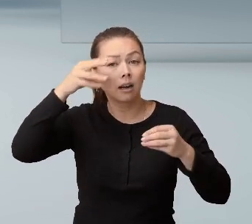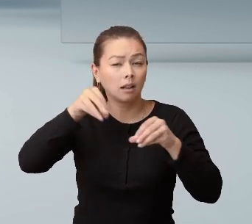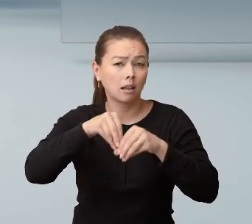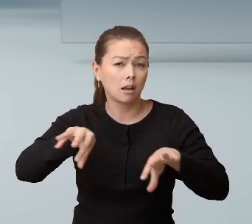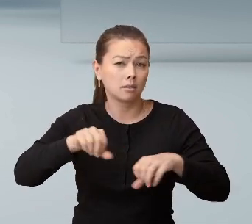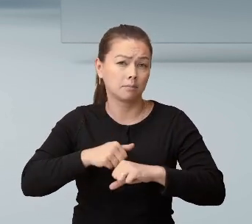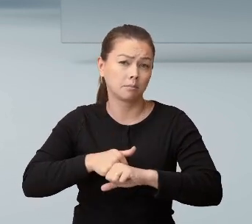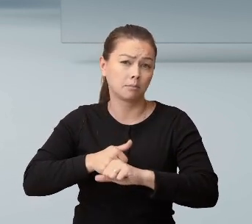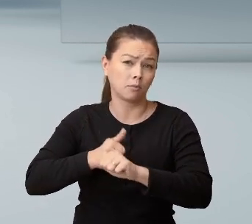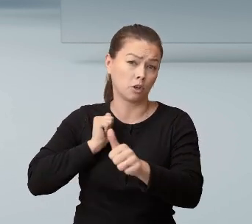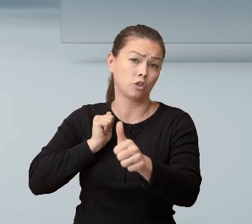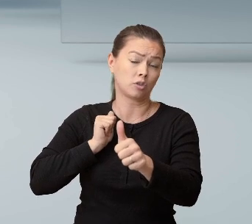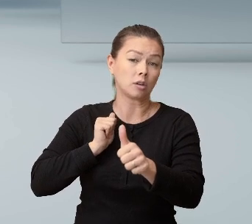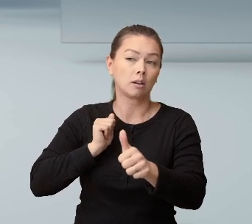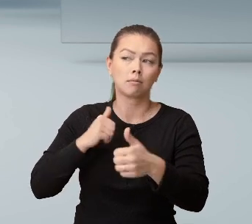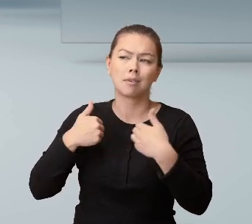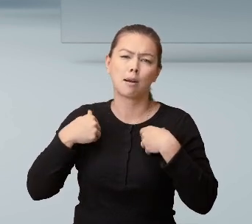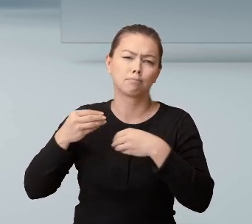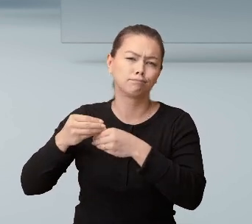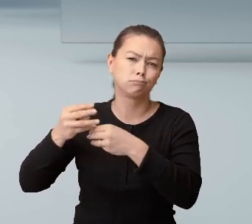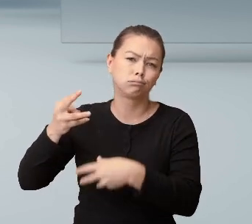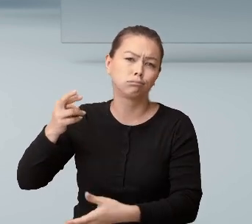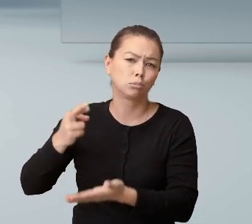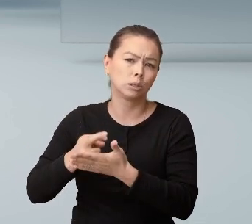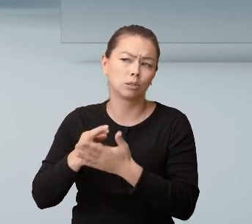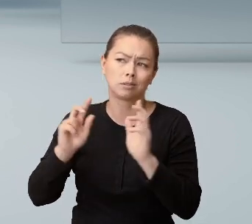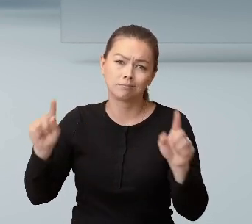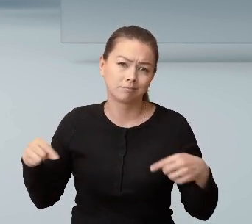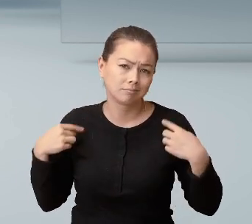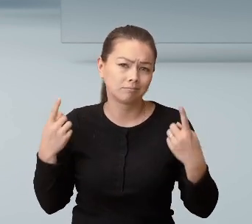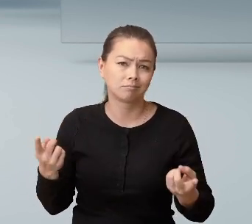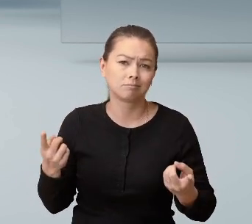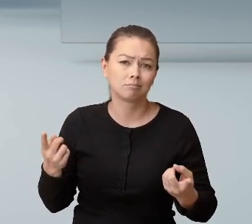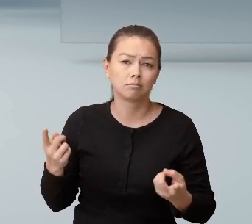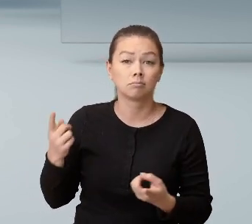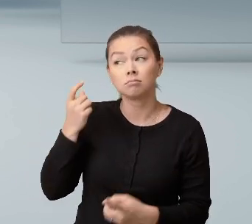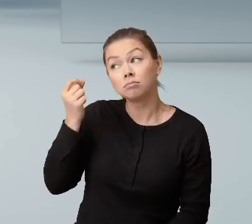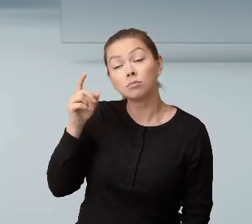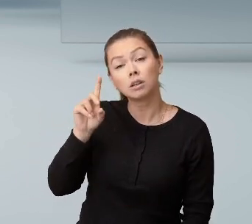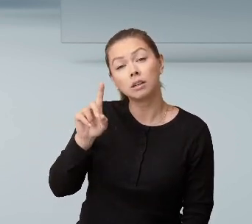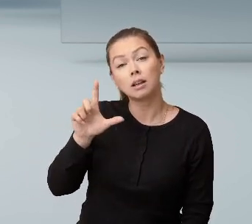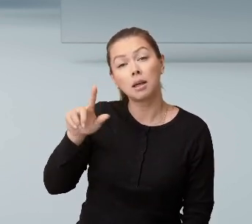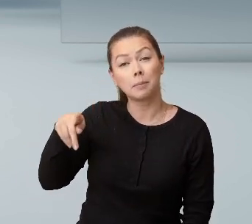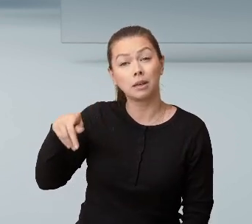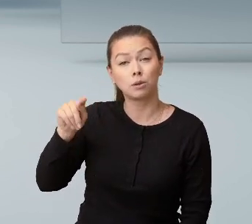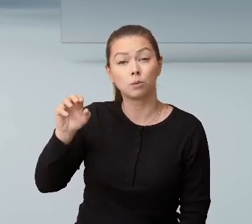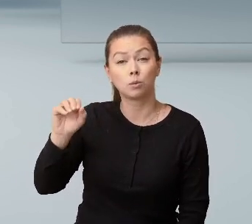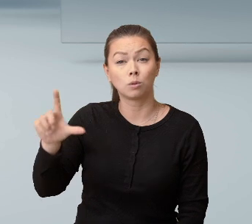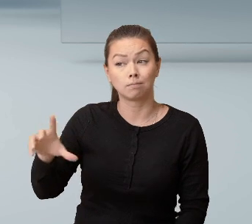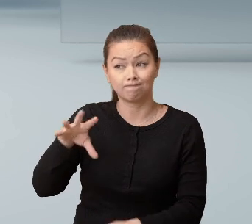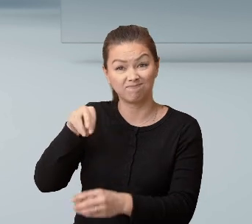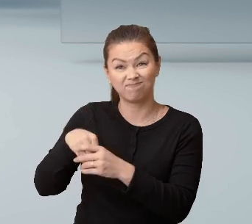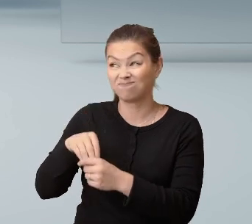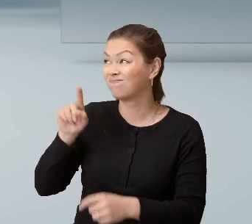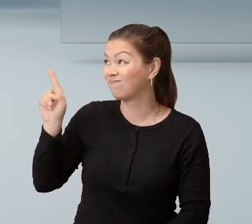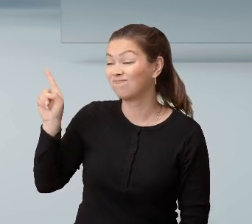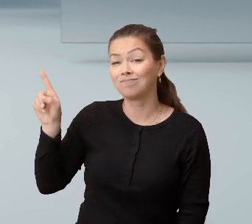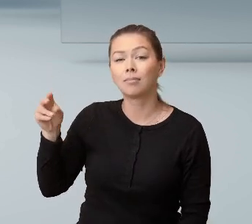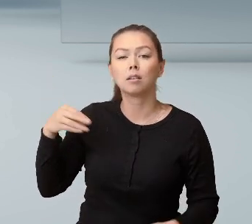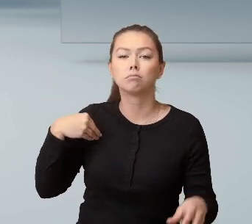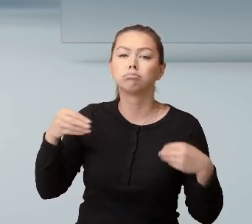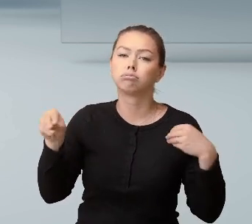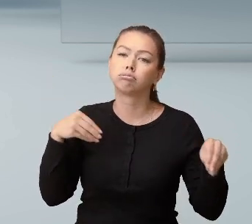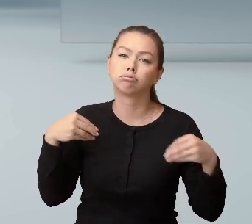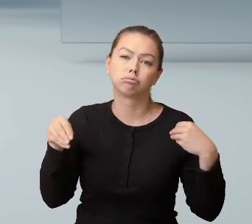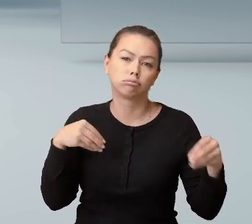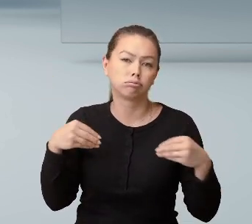DLP. These tools have been around for a long time, and the DLP tool inside Purview has a ton of flexibility.